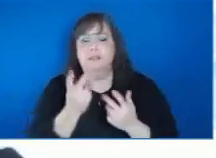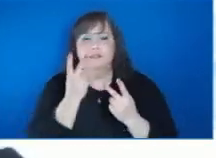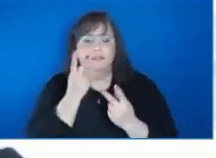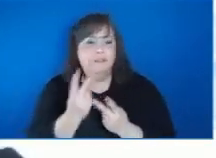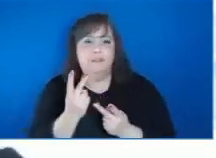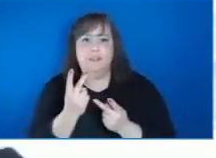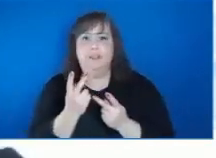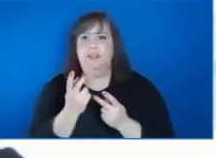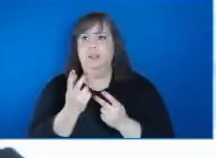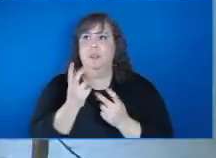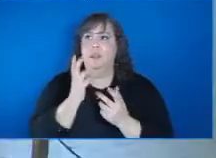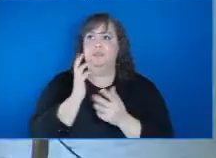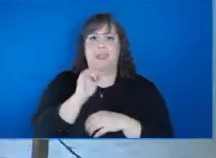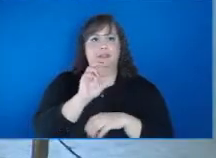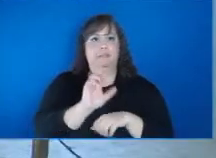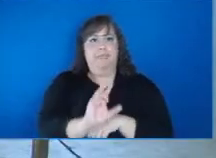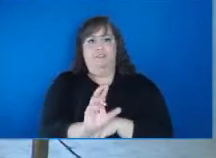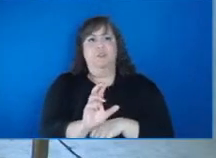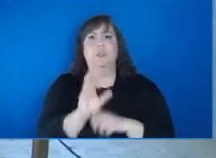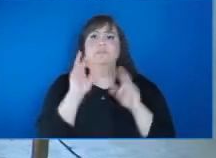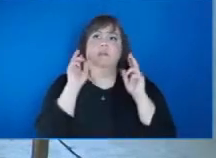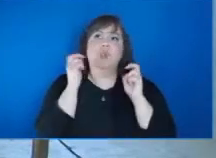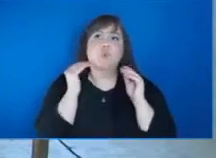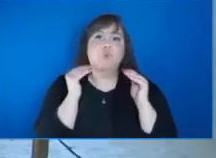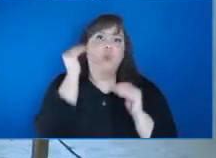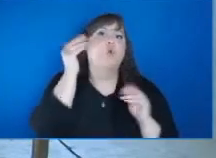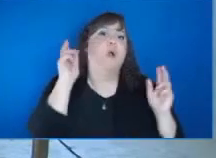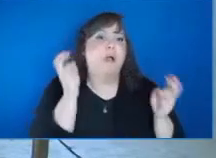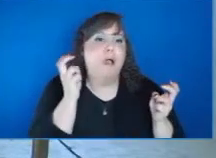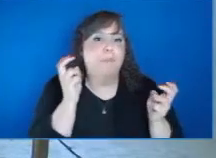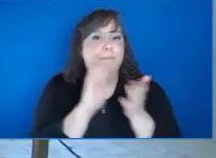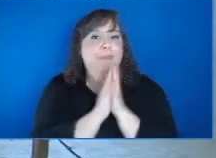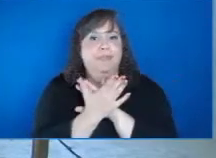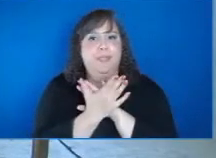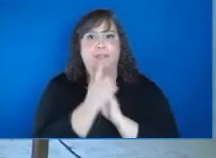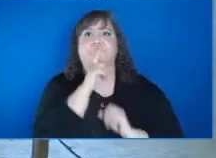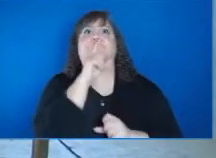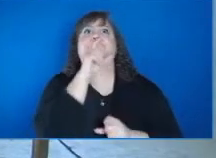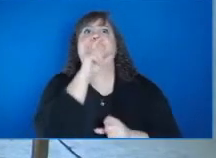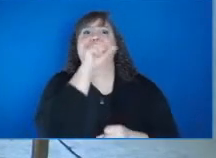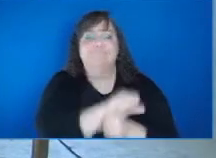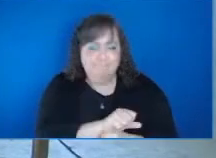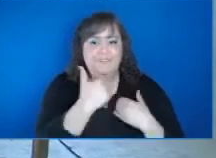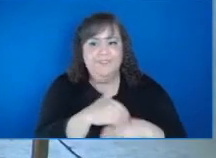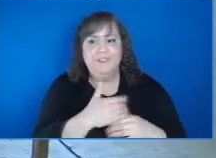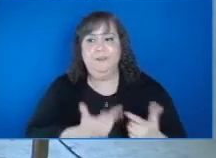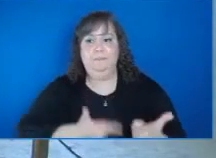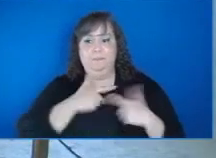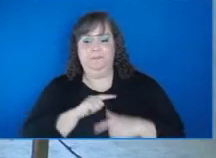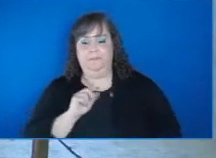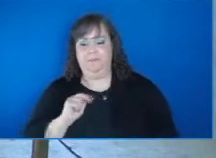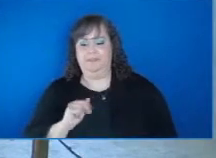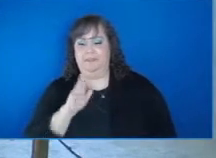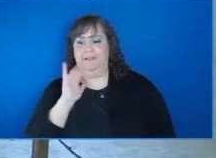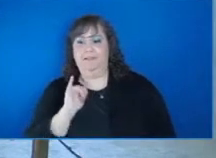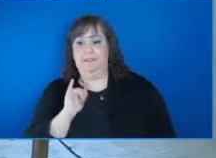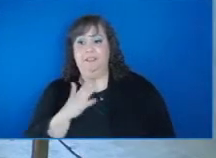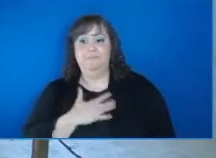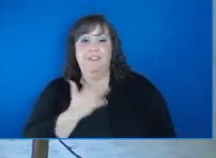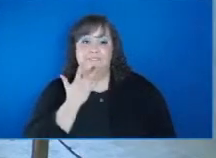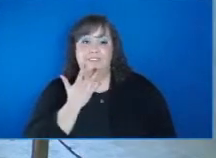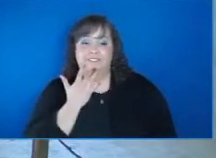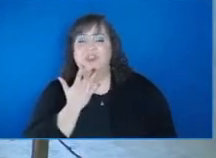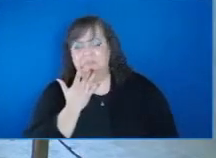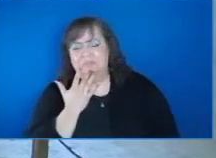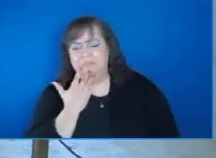up. That's so cool. There's been a lot of amazing moments so far, but I am going to say that my favorite moment is still to come, for